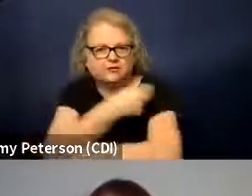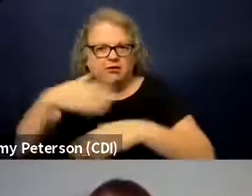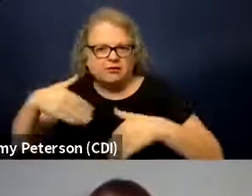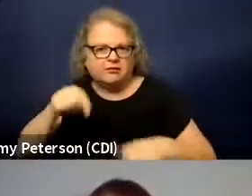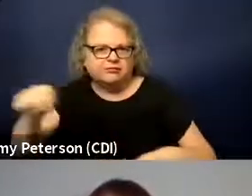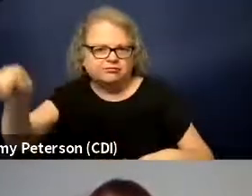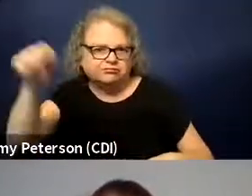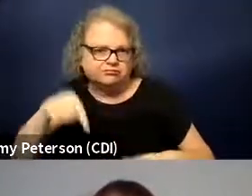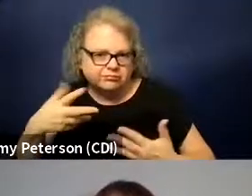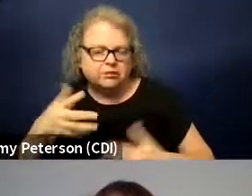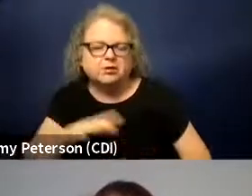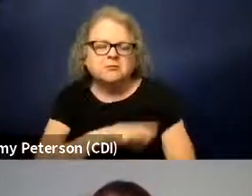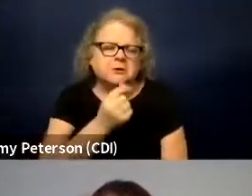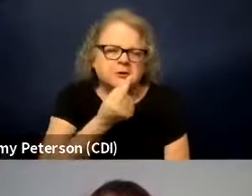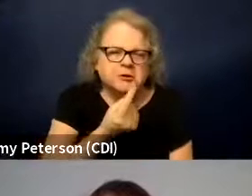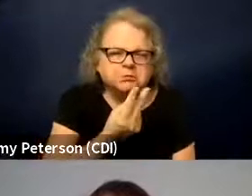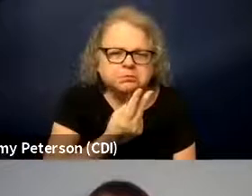are.